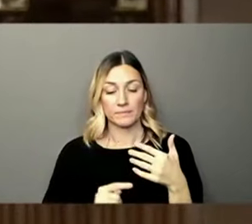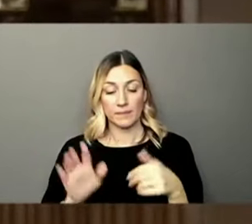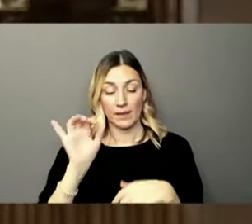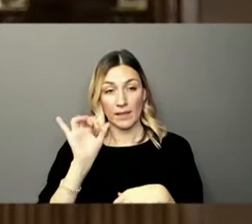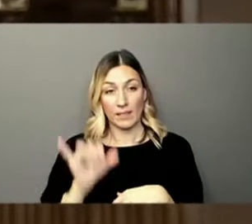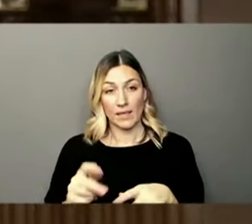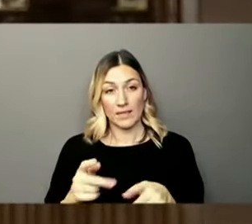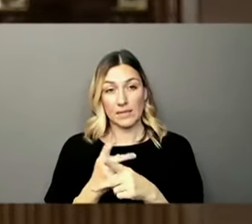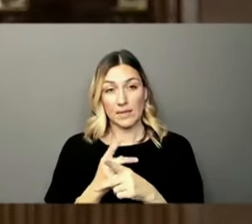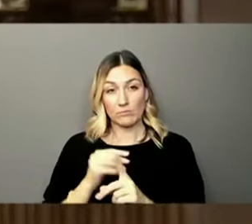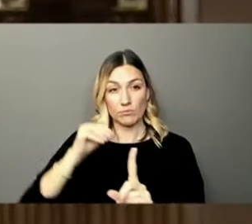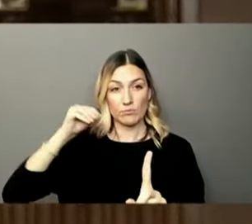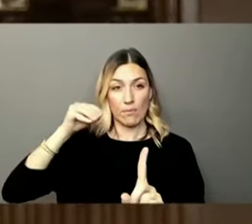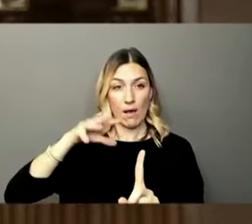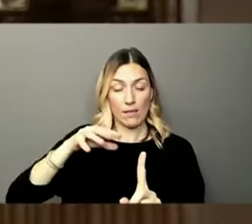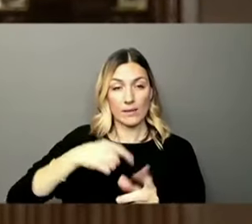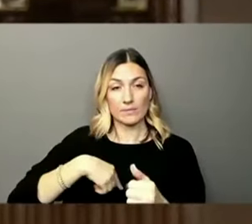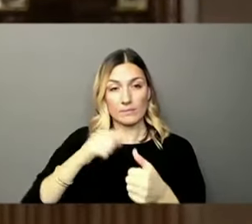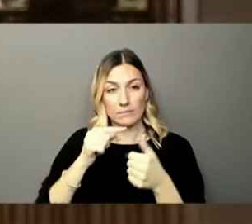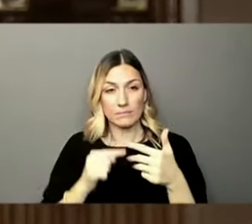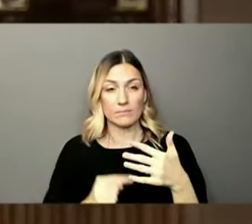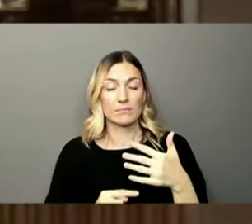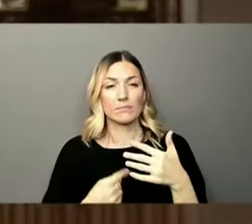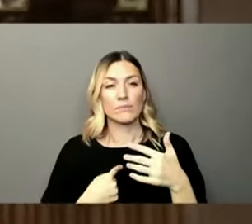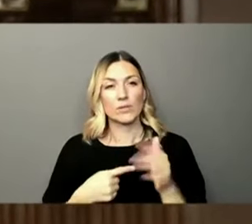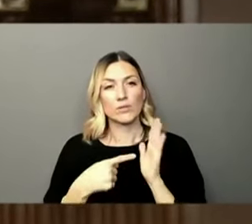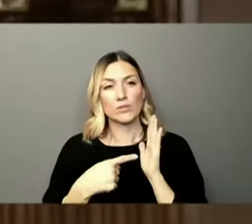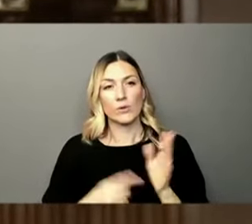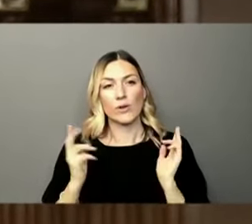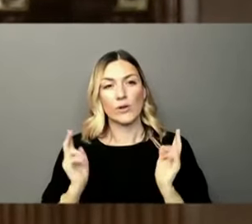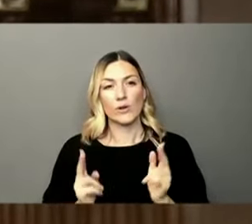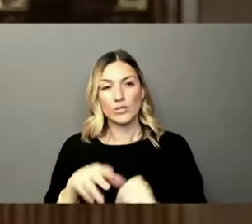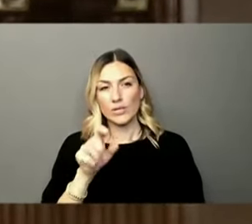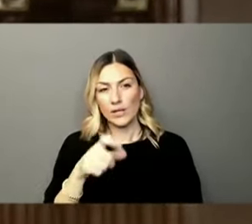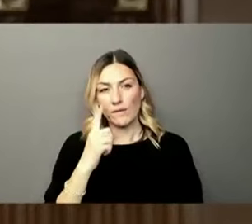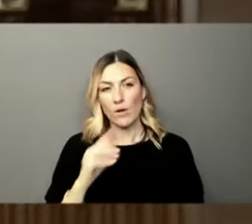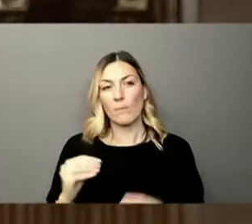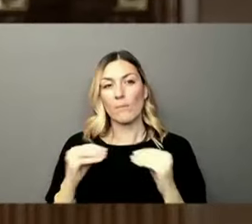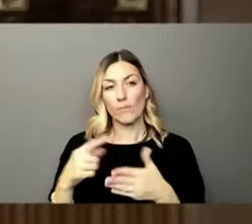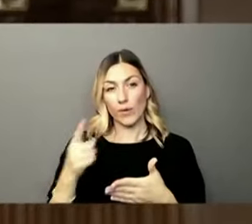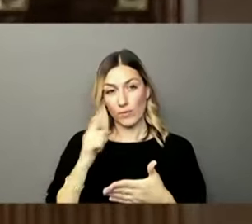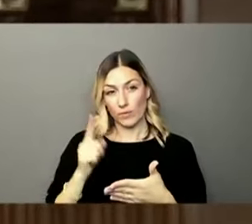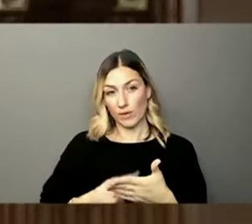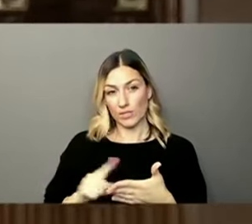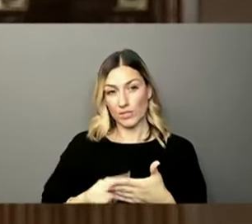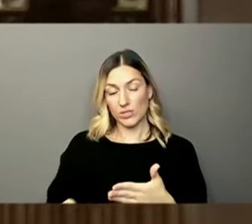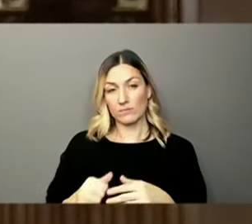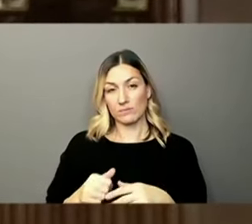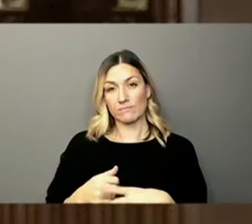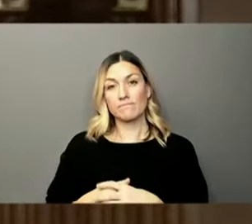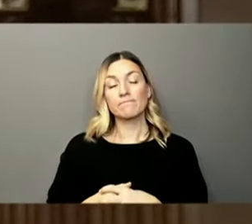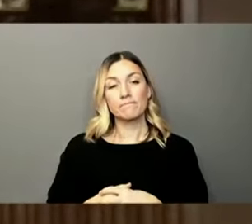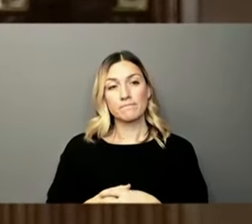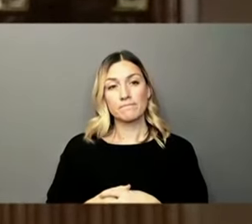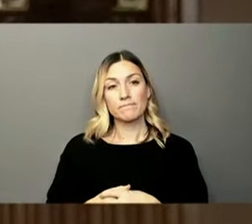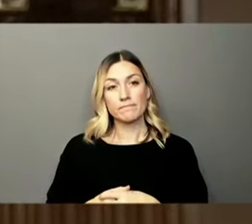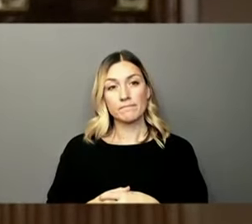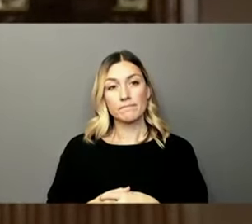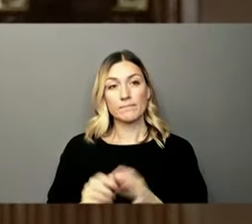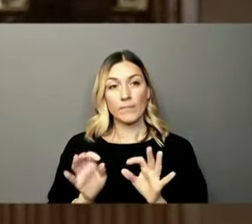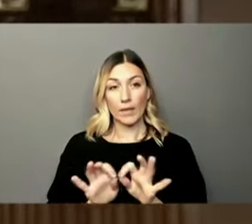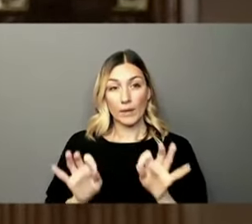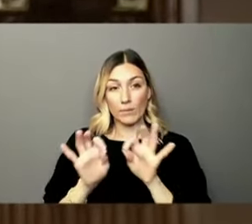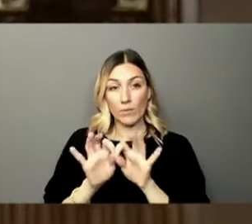these conditions, underscoring the urgent need for more research into their shared characteristics and underlying mechanisms. There is a critical need